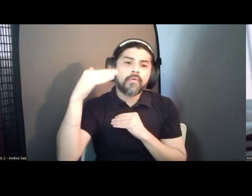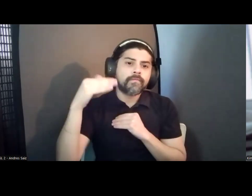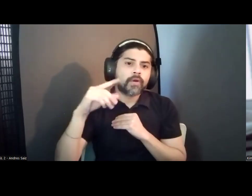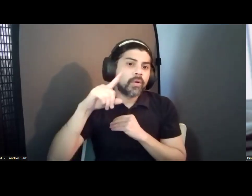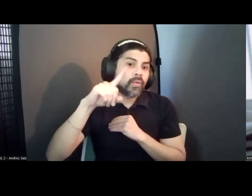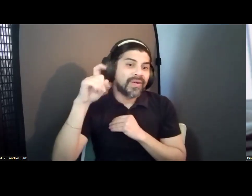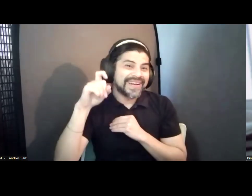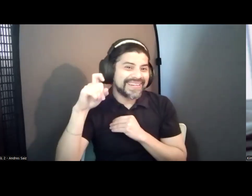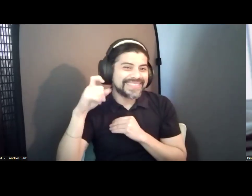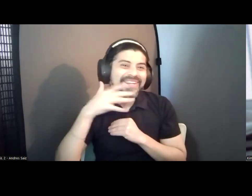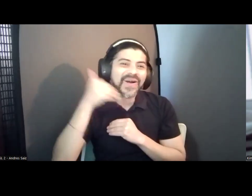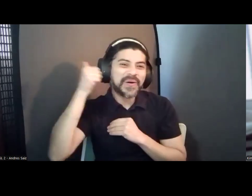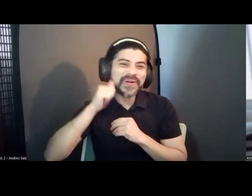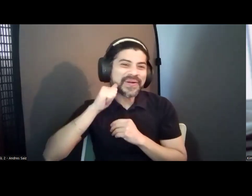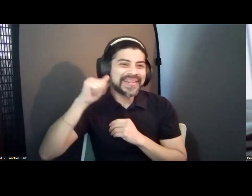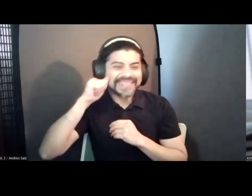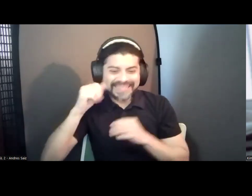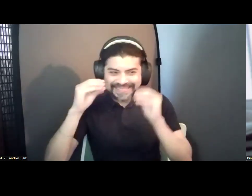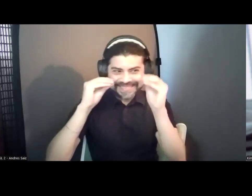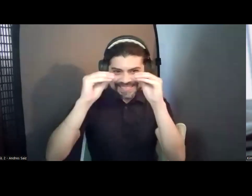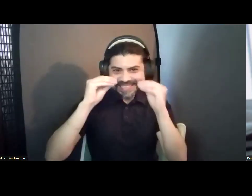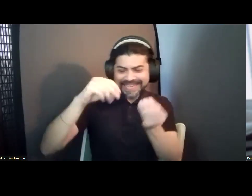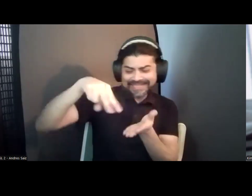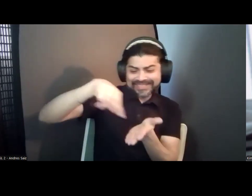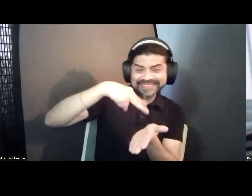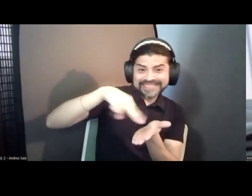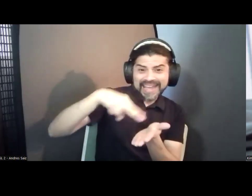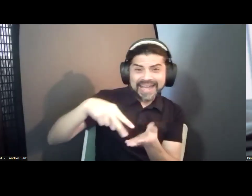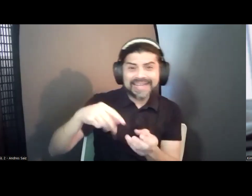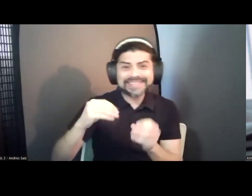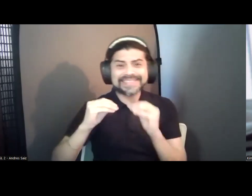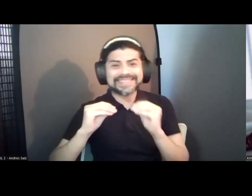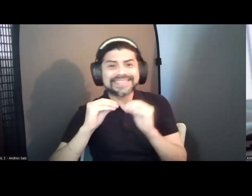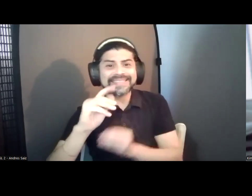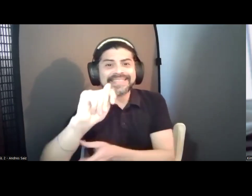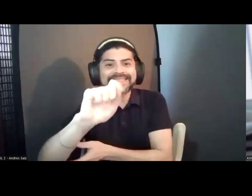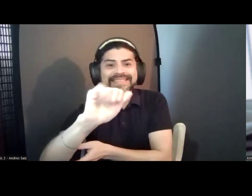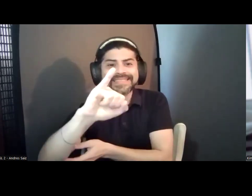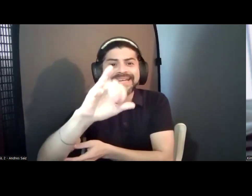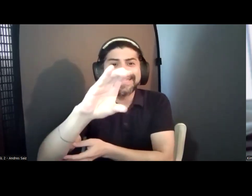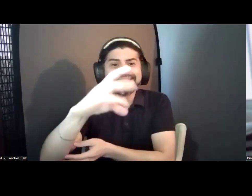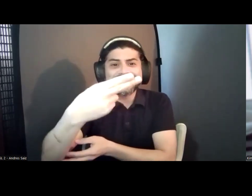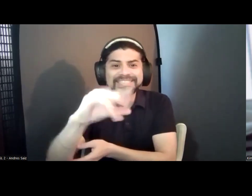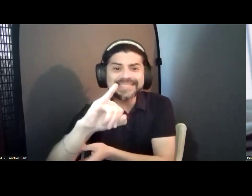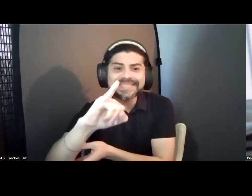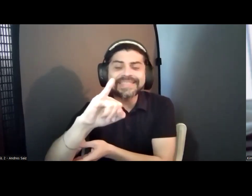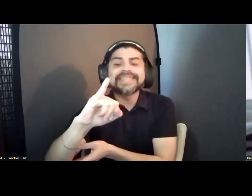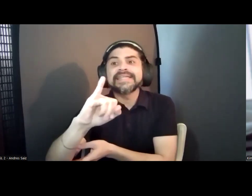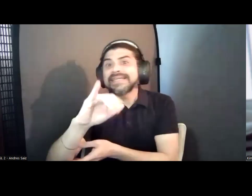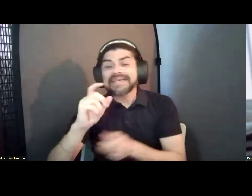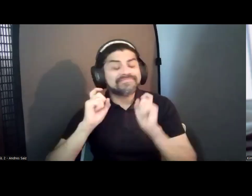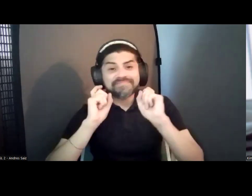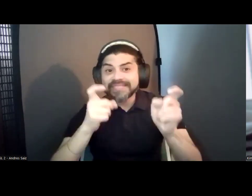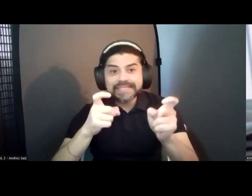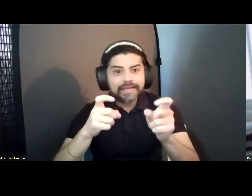line dance, doing Tai Chi, just celebrating each other in community, getting access to that food security, food resources that